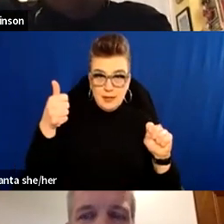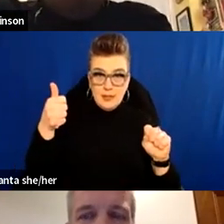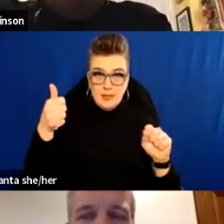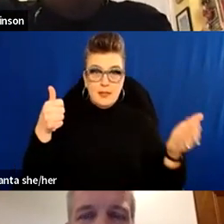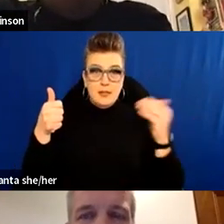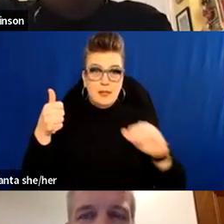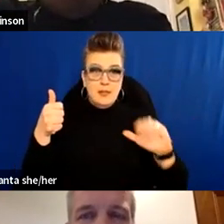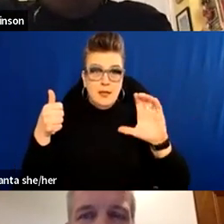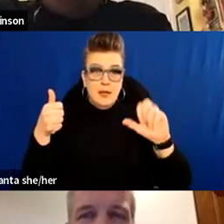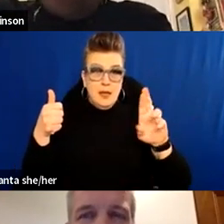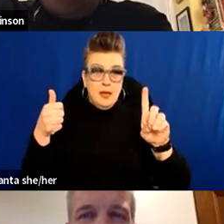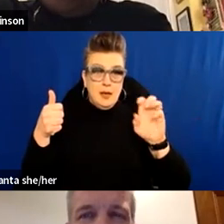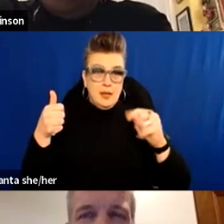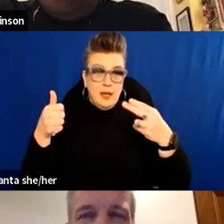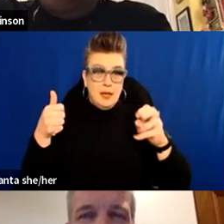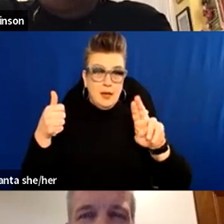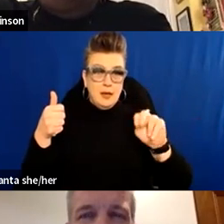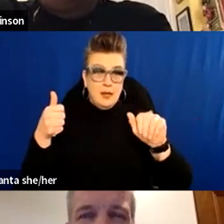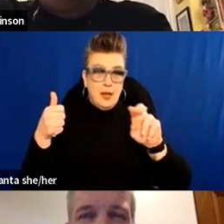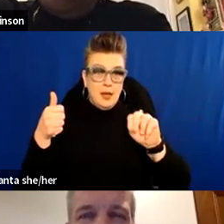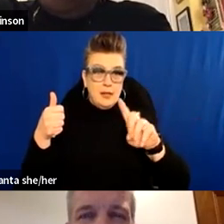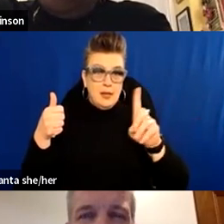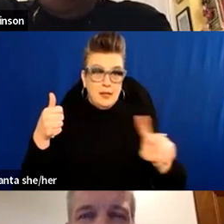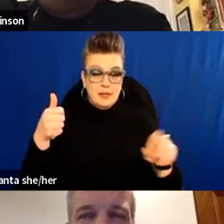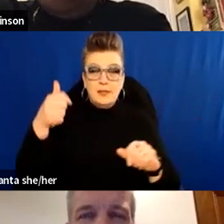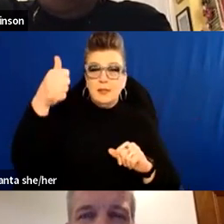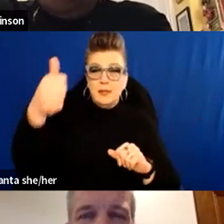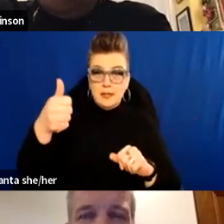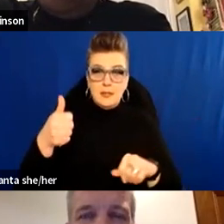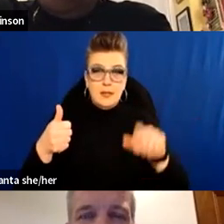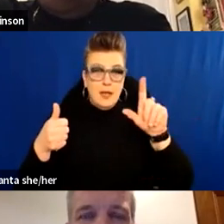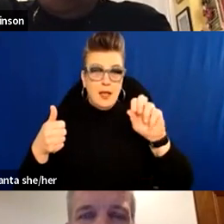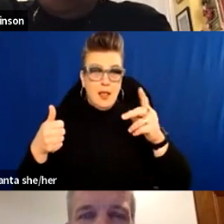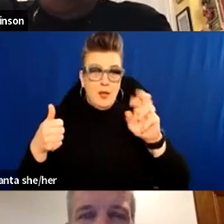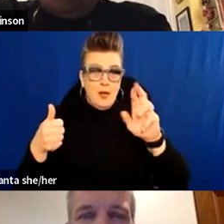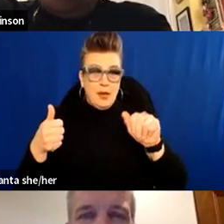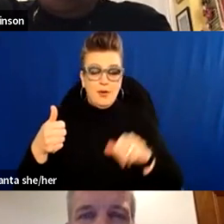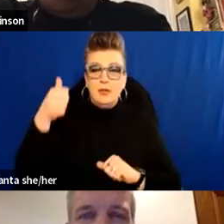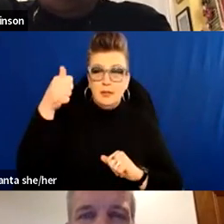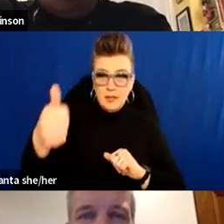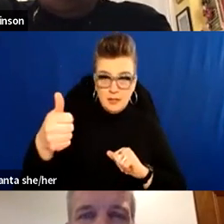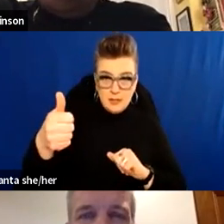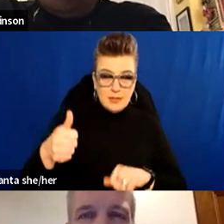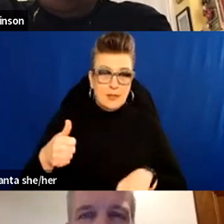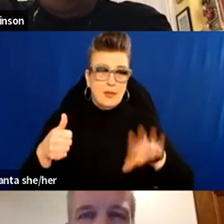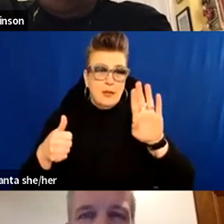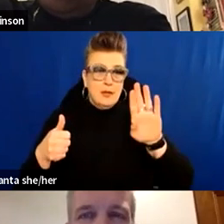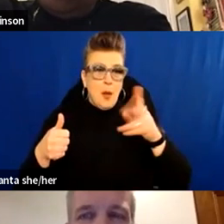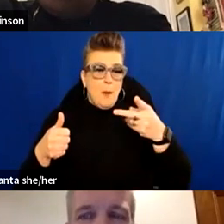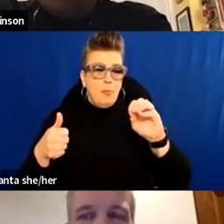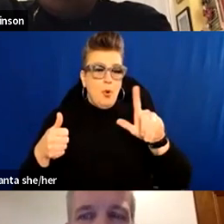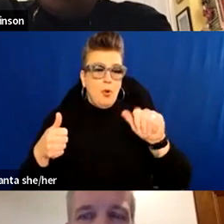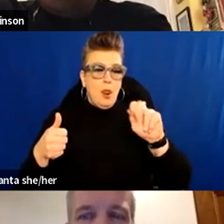hernandez yes ms lopera yes ms polanco garcia